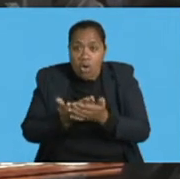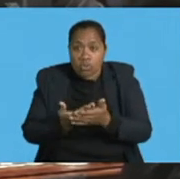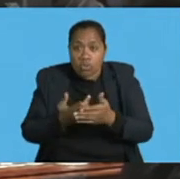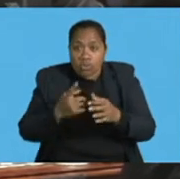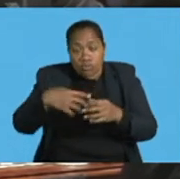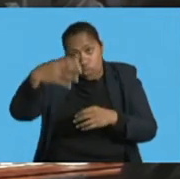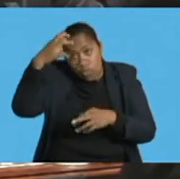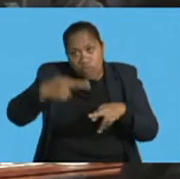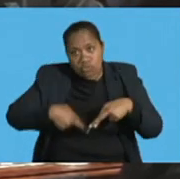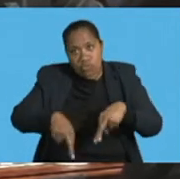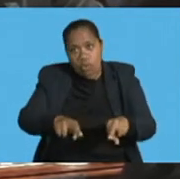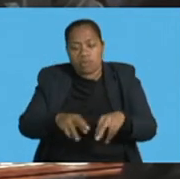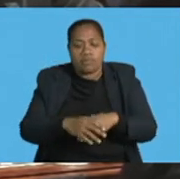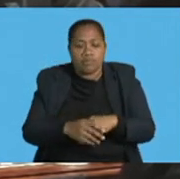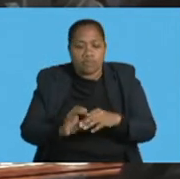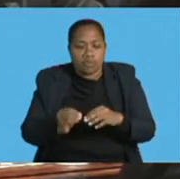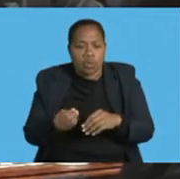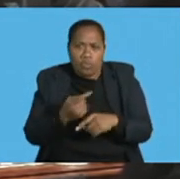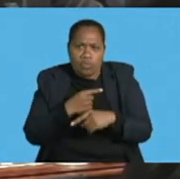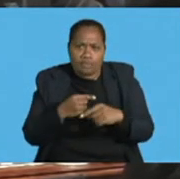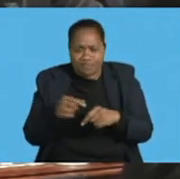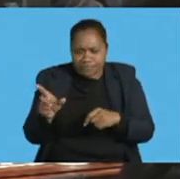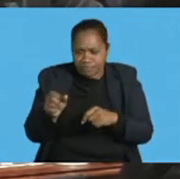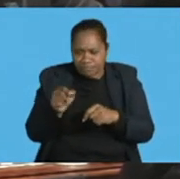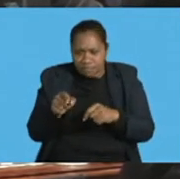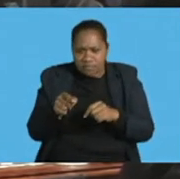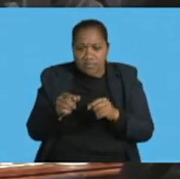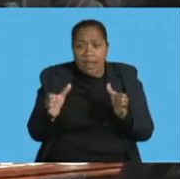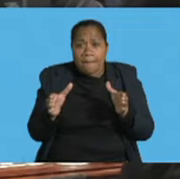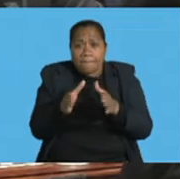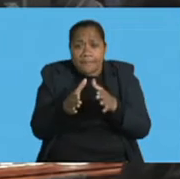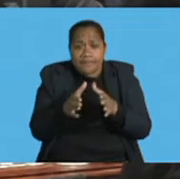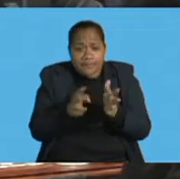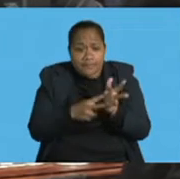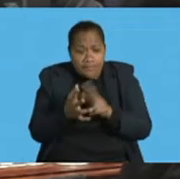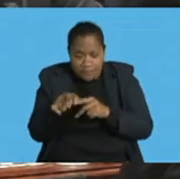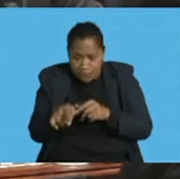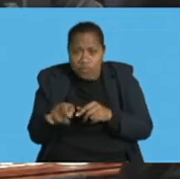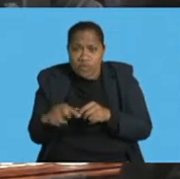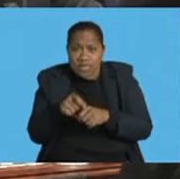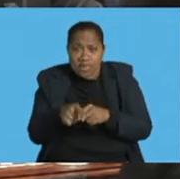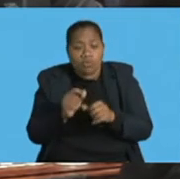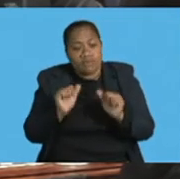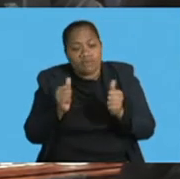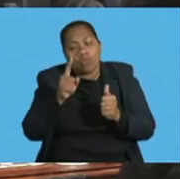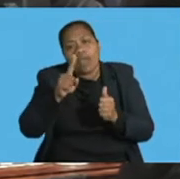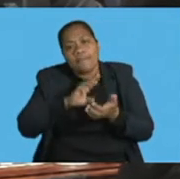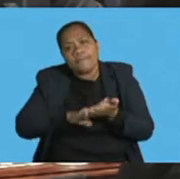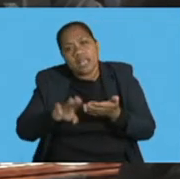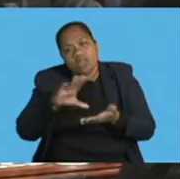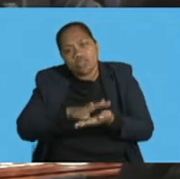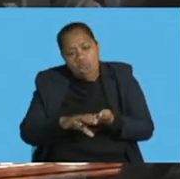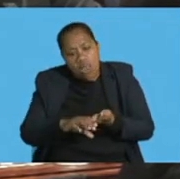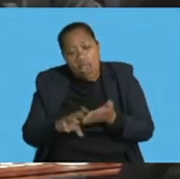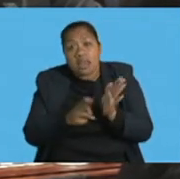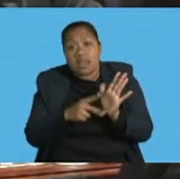Nandaro village protection work that was undertaken. Lamini village coastal protection work was completed at the cost of $1 million.